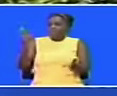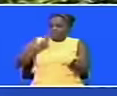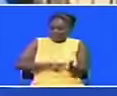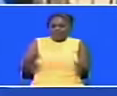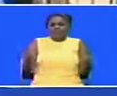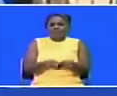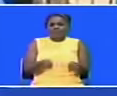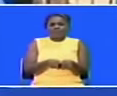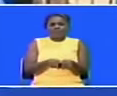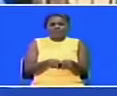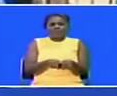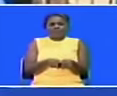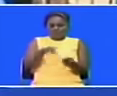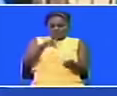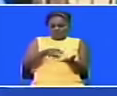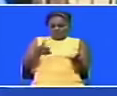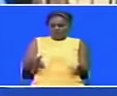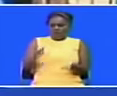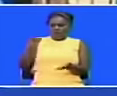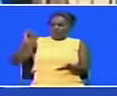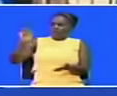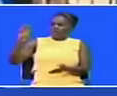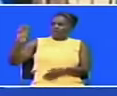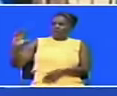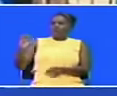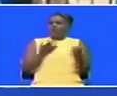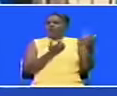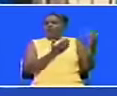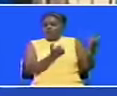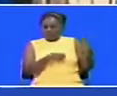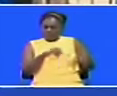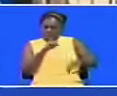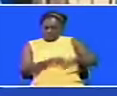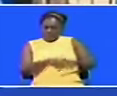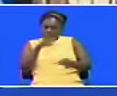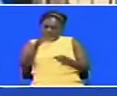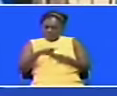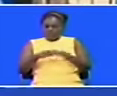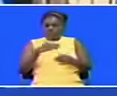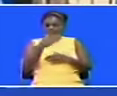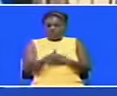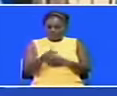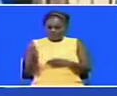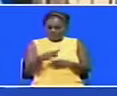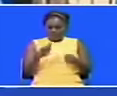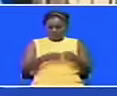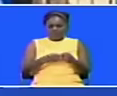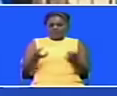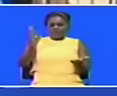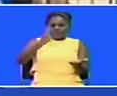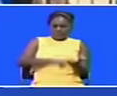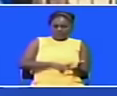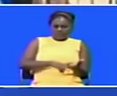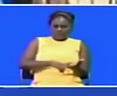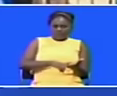voters. Ilivyo kwa sasa tume ya uchaguzi IEBC inatumai kwamba ifikapo uchaguzi mkuu Agosti 8 sajili ya wapiga kura